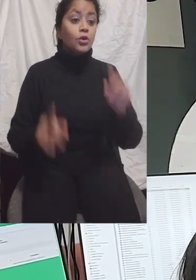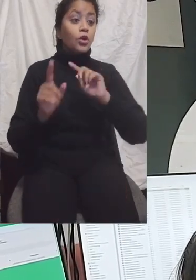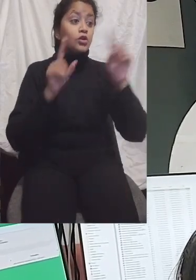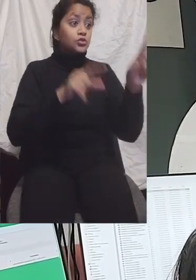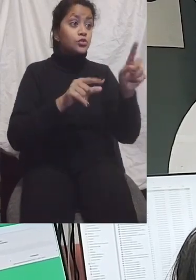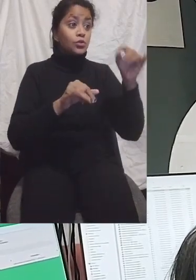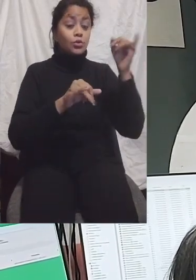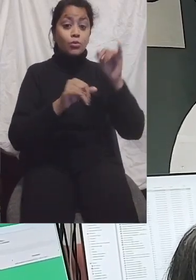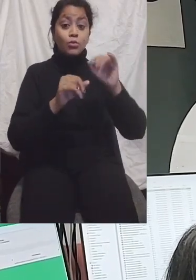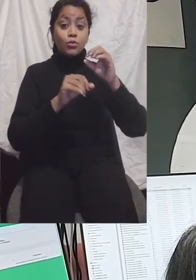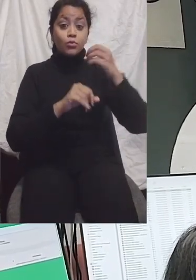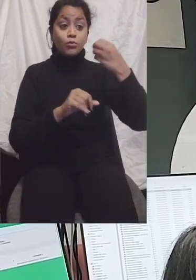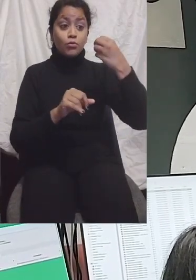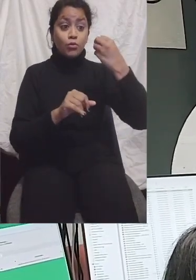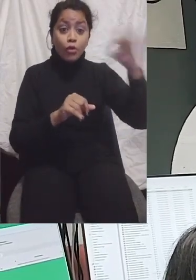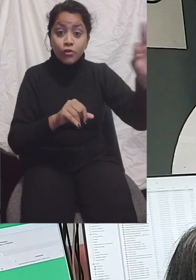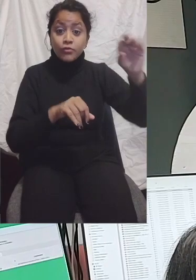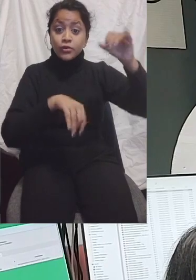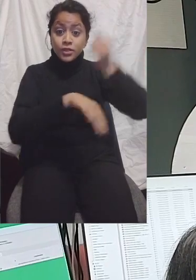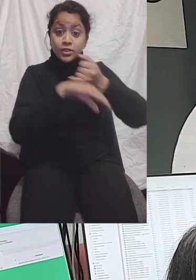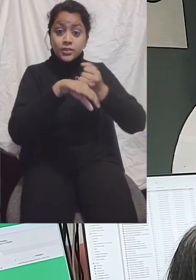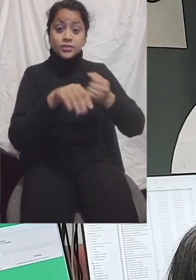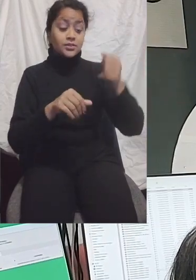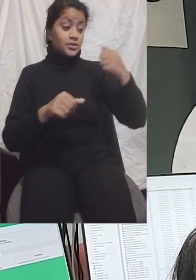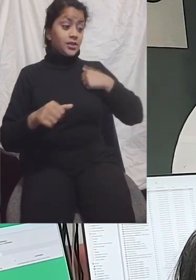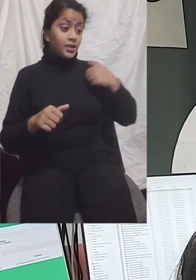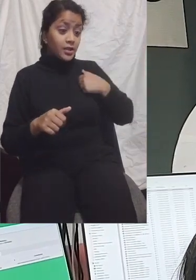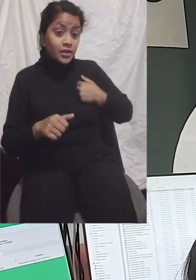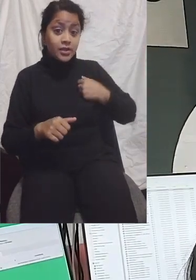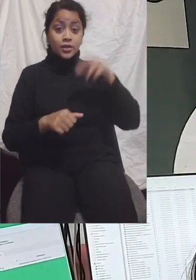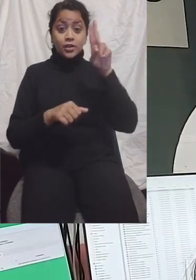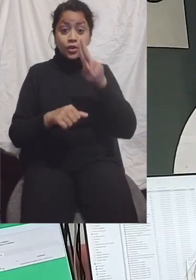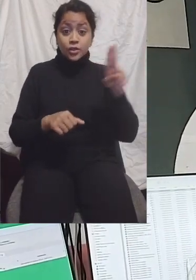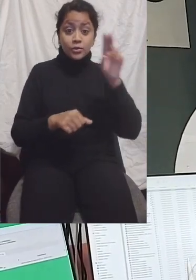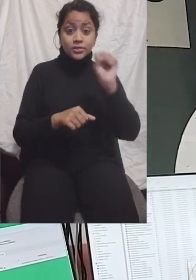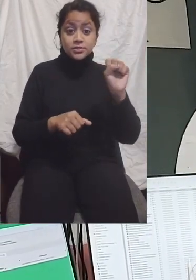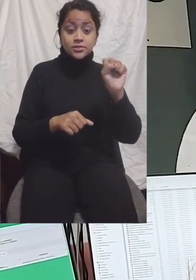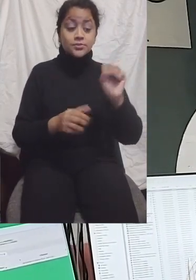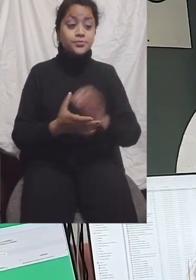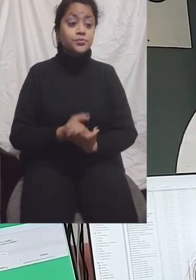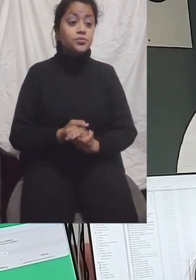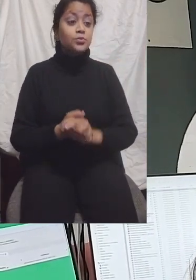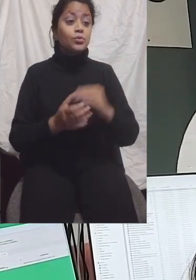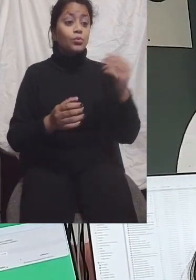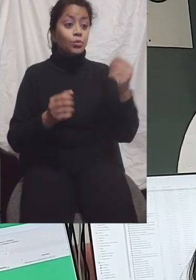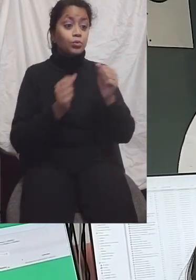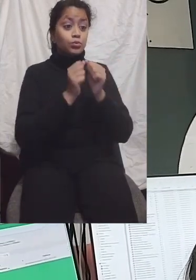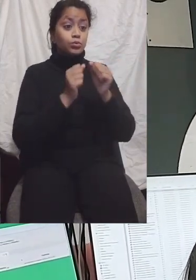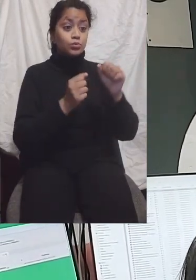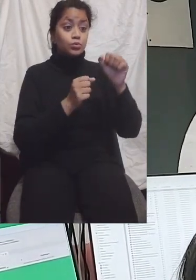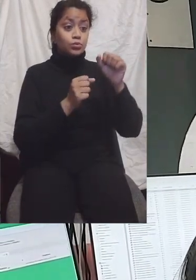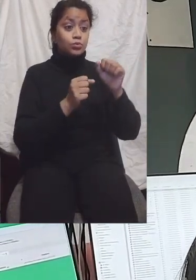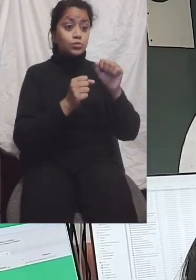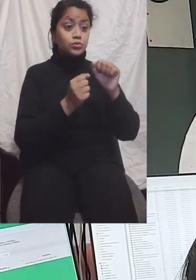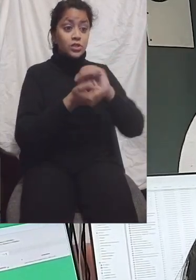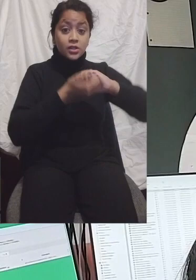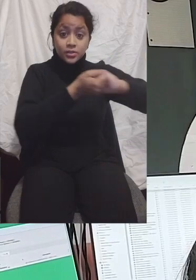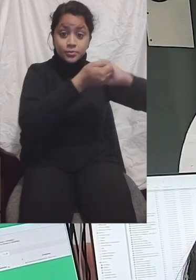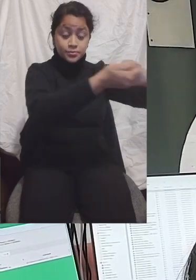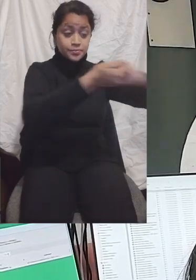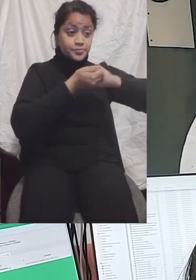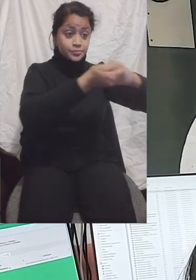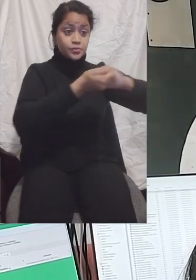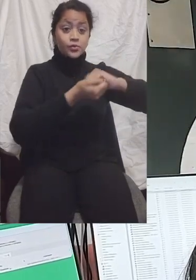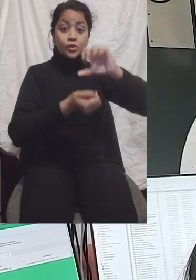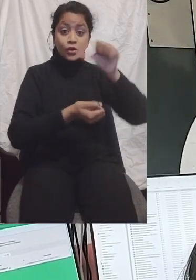to the United States and Canada. And try to find homes there. We work with rescue organizations there, but we also have